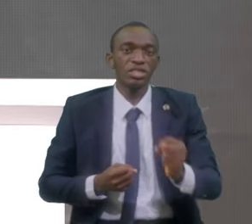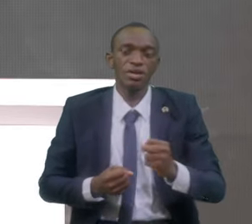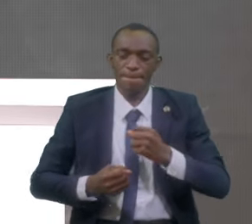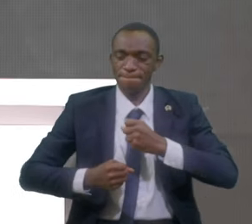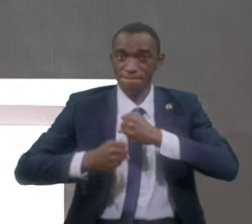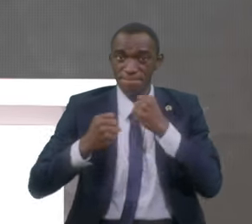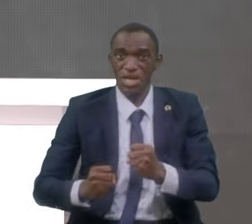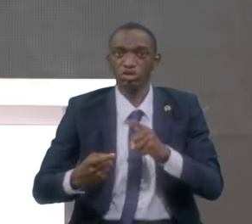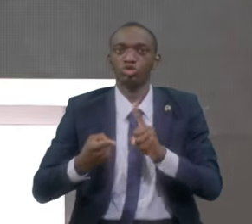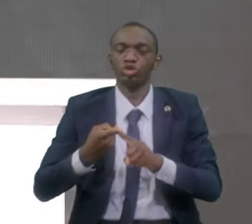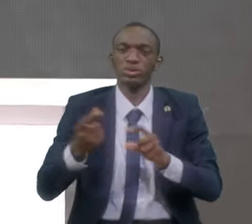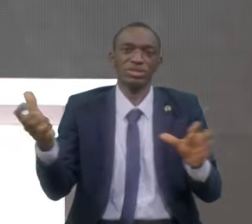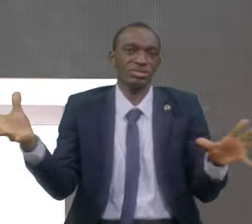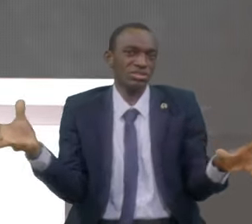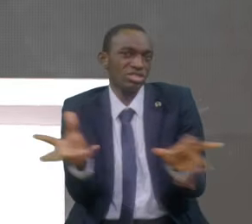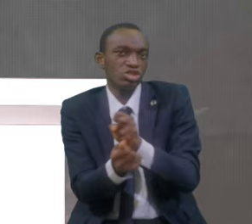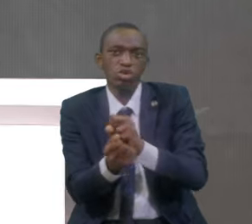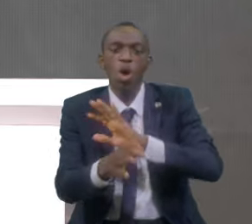the brazen